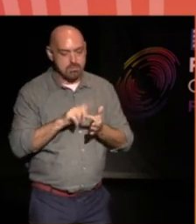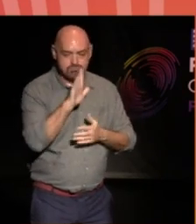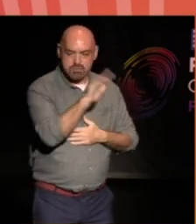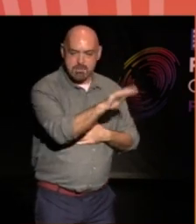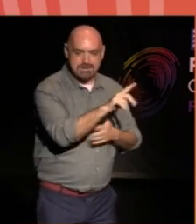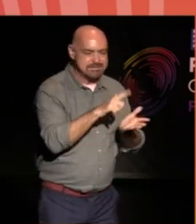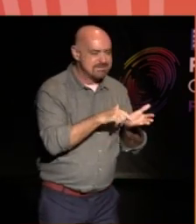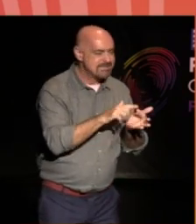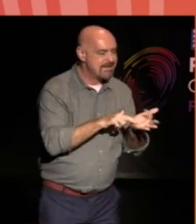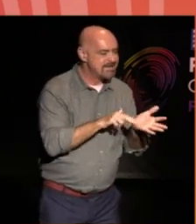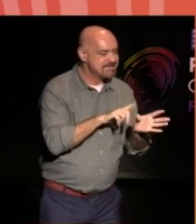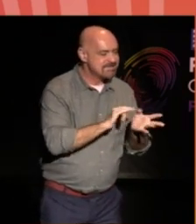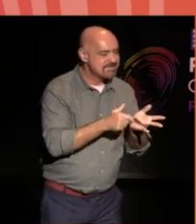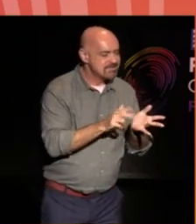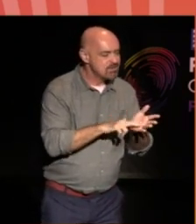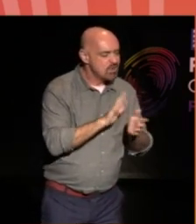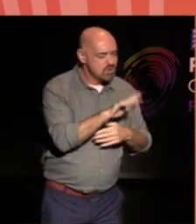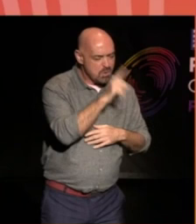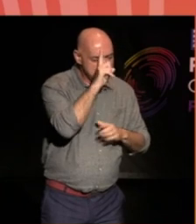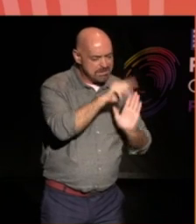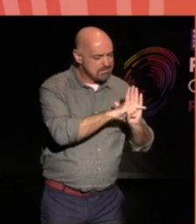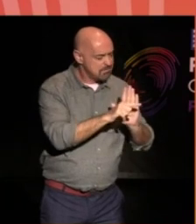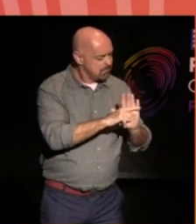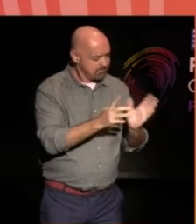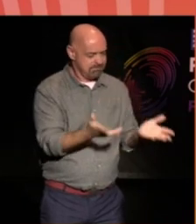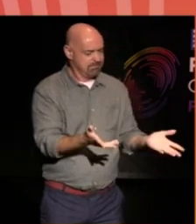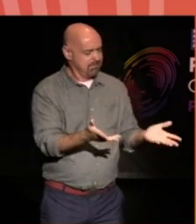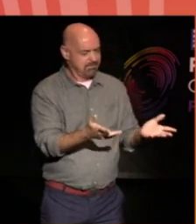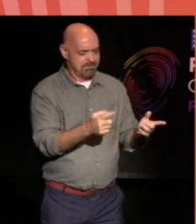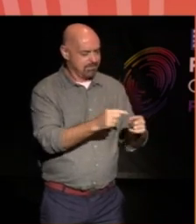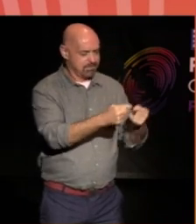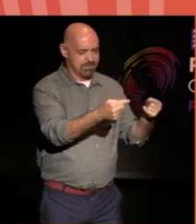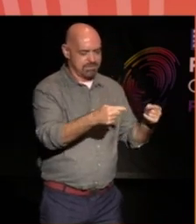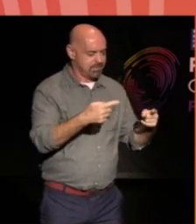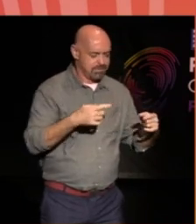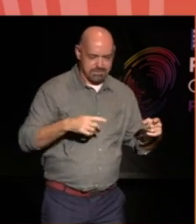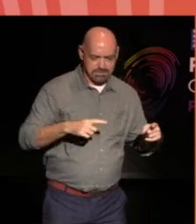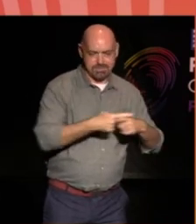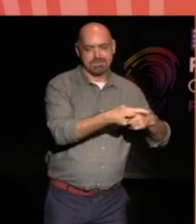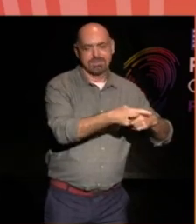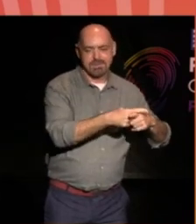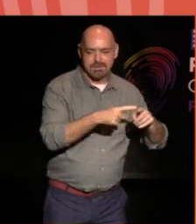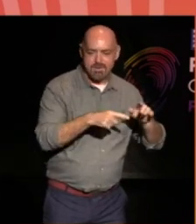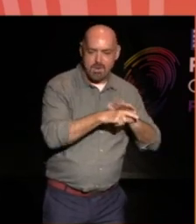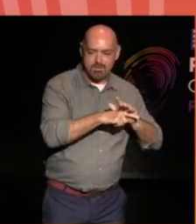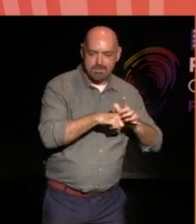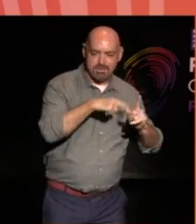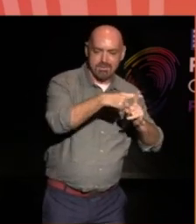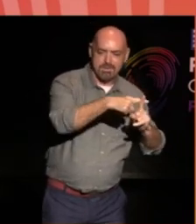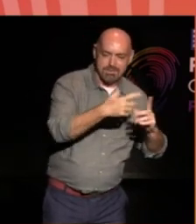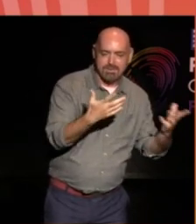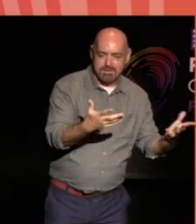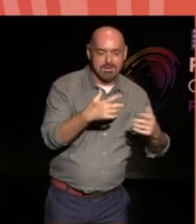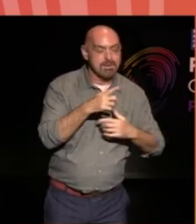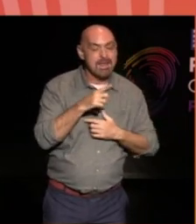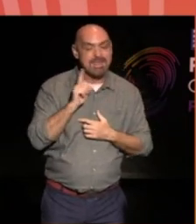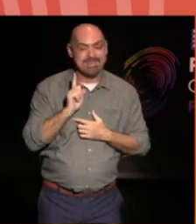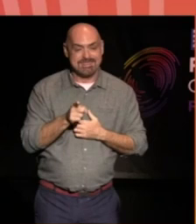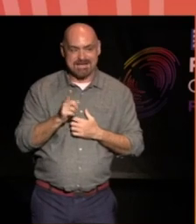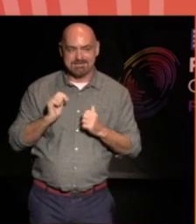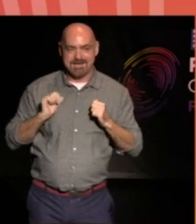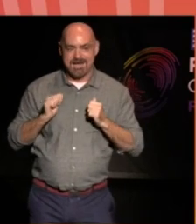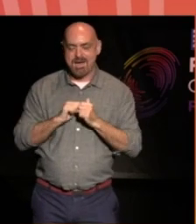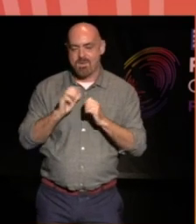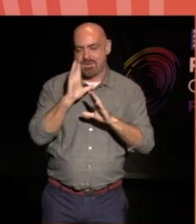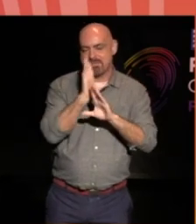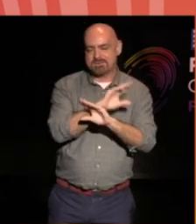his pessimism was actually counteracted by his own optimism at the beginning of his life, and he shouldn't forget it. And I believe that that's the